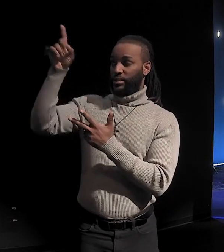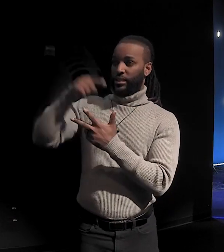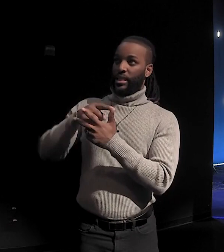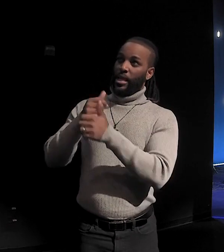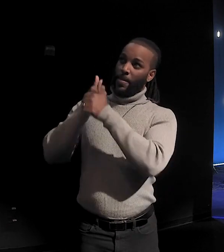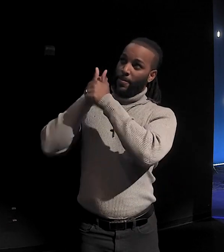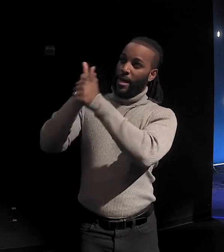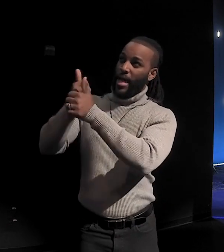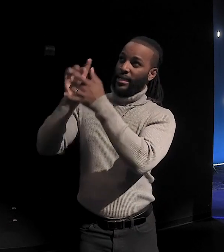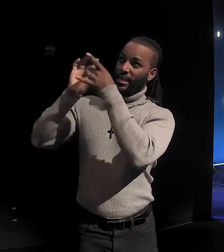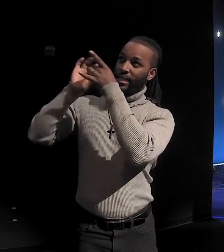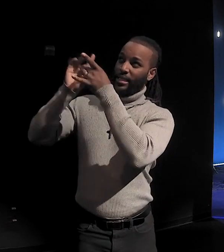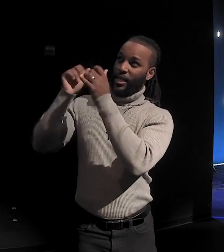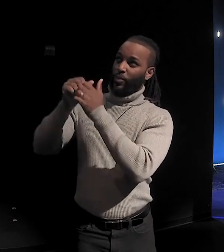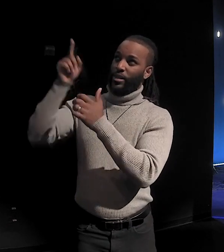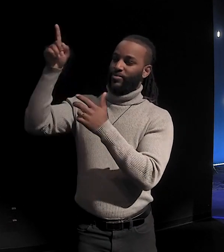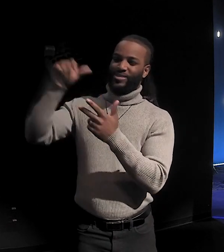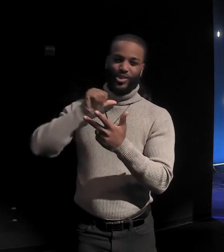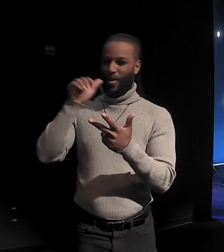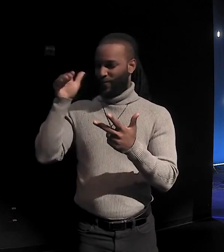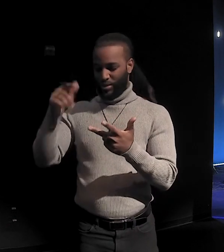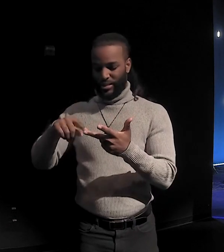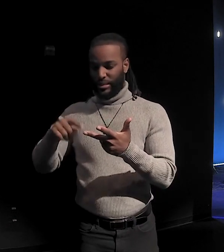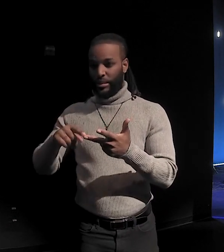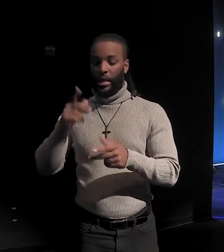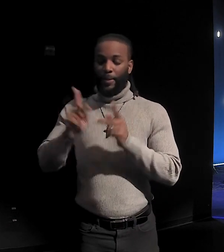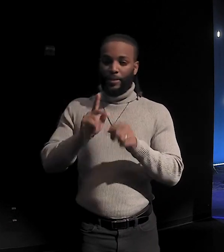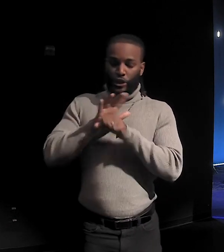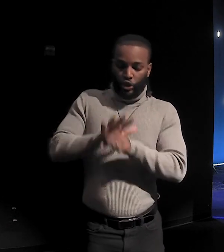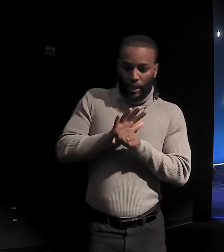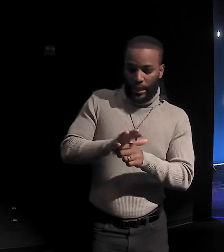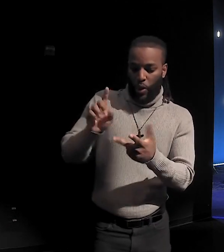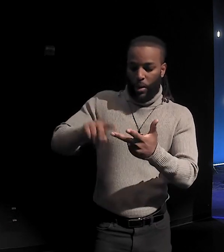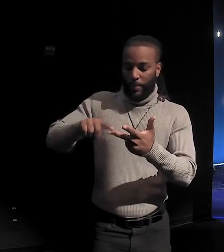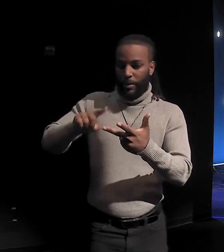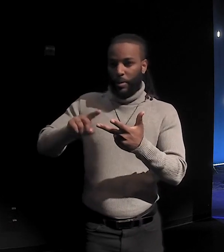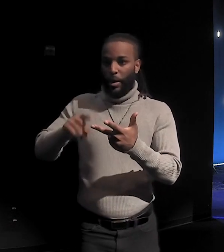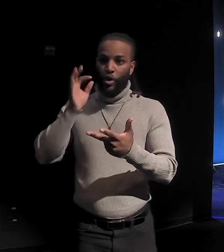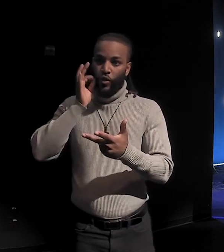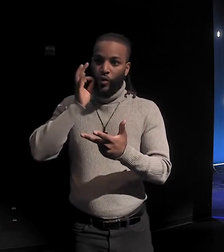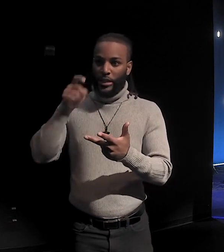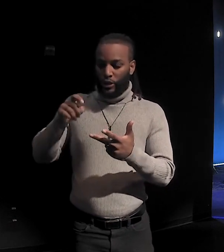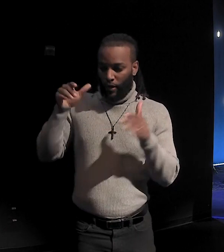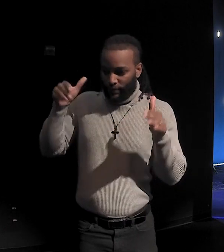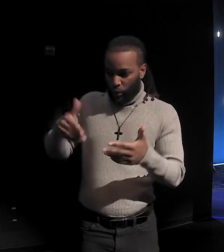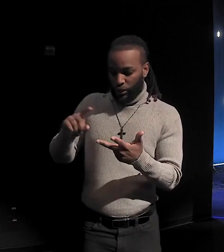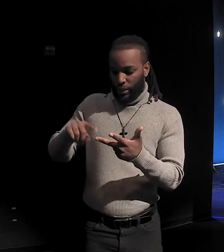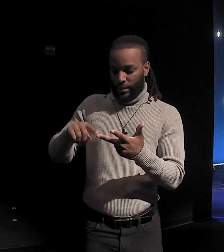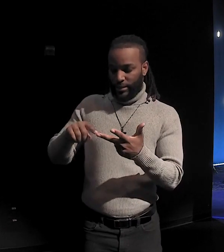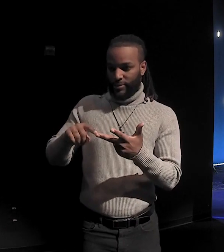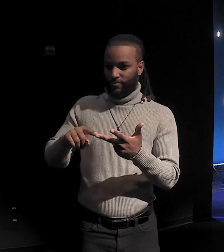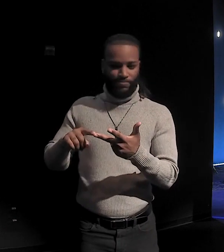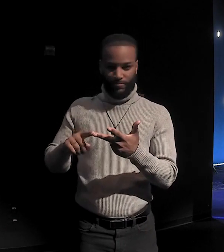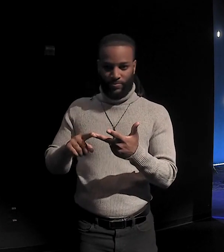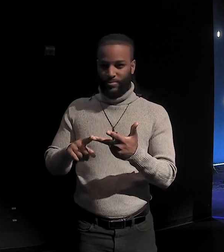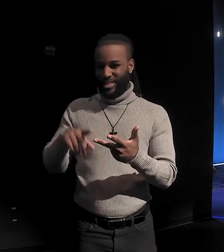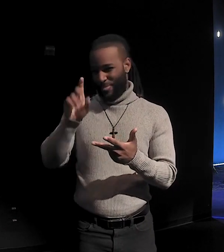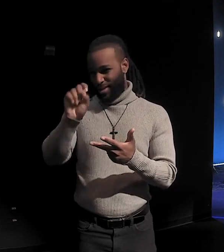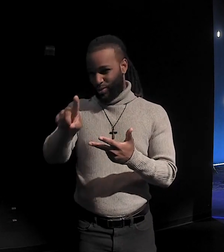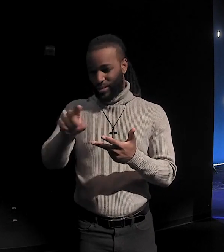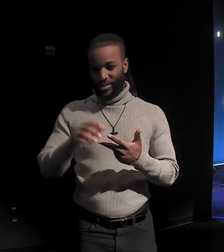connected with him throughout the day. It's not on the fruit. Some of us get stressed out. We're like, what about the fruit? You don't need to focus on fruit. Let me just ask you a